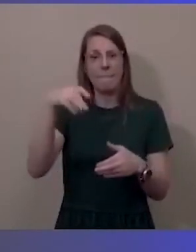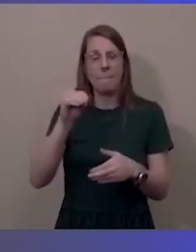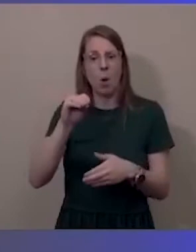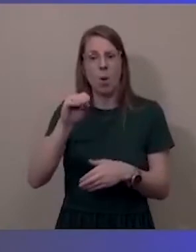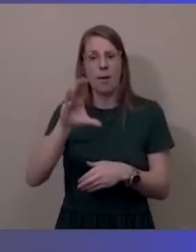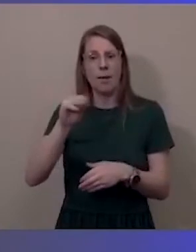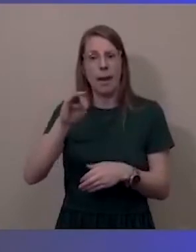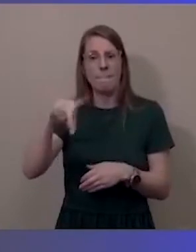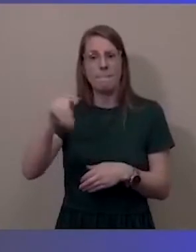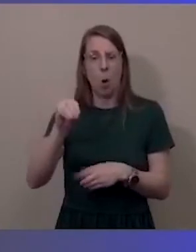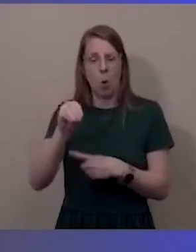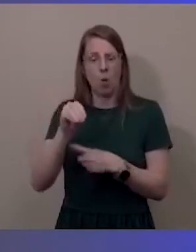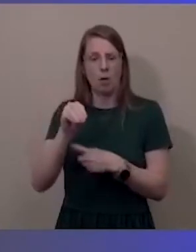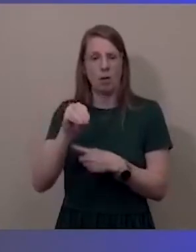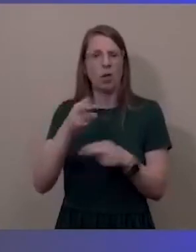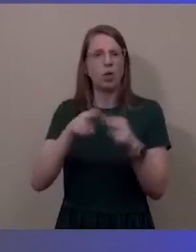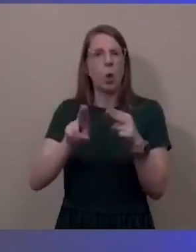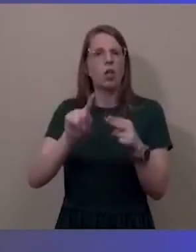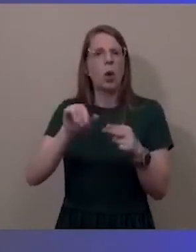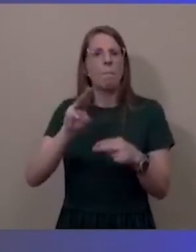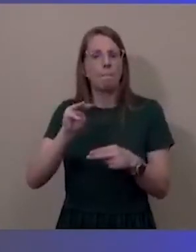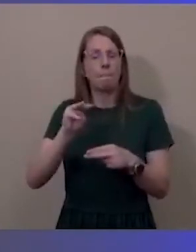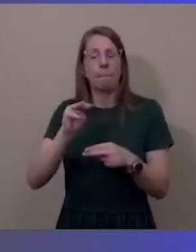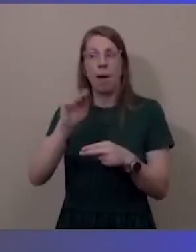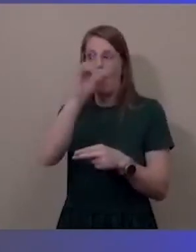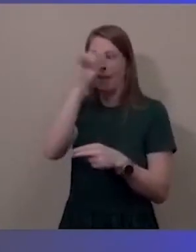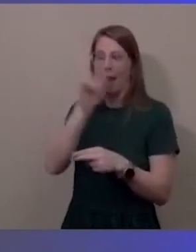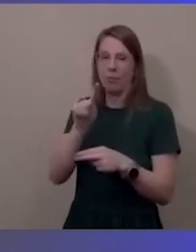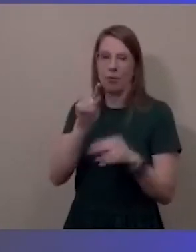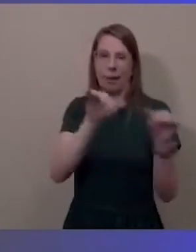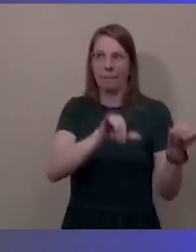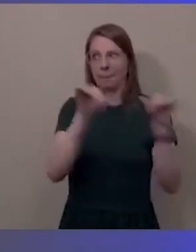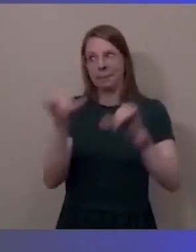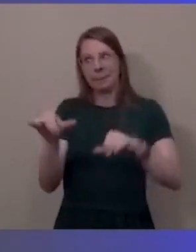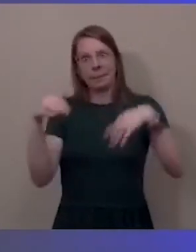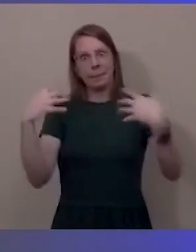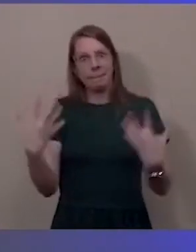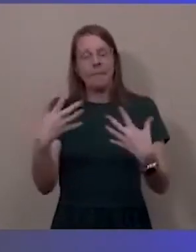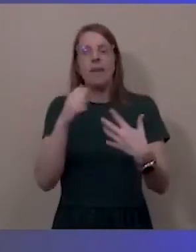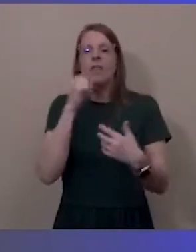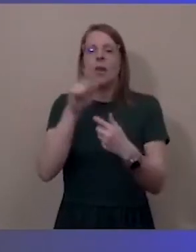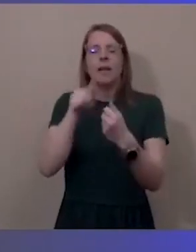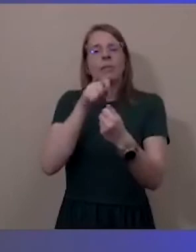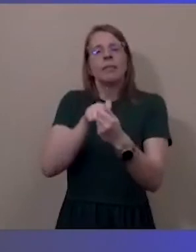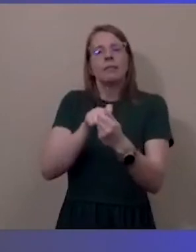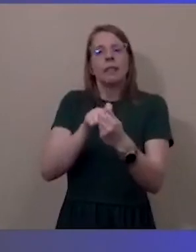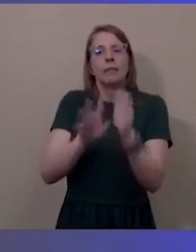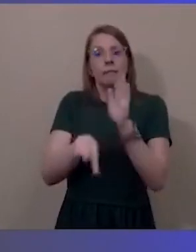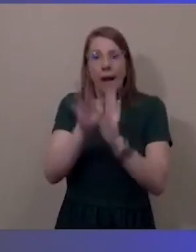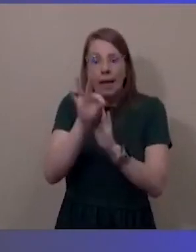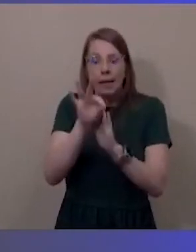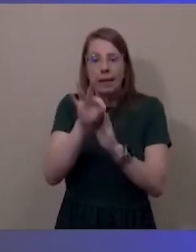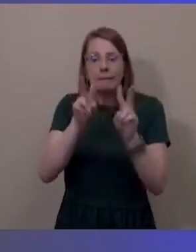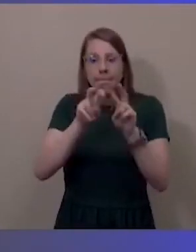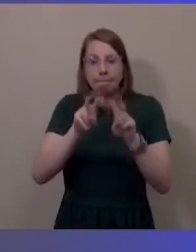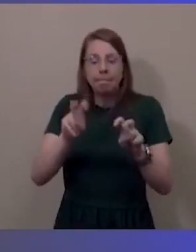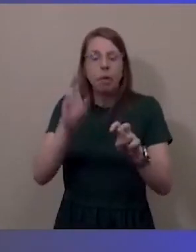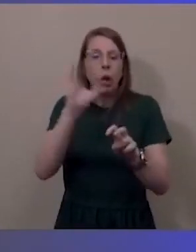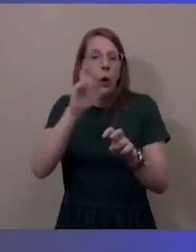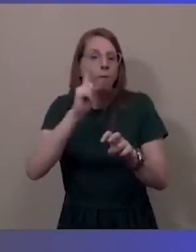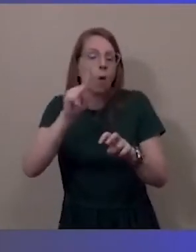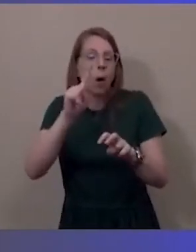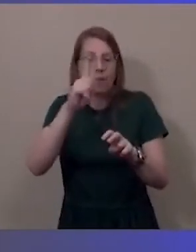short-term memory region, so which we also see in Alzheimer's. So it's kind of non-specific finding to see that looking for that brain shrinkage,